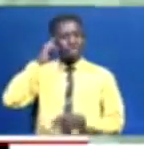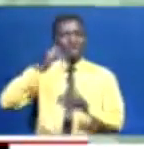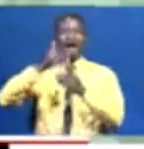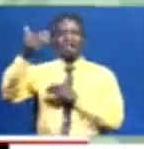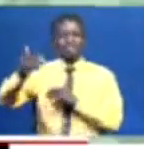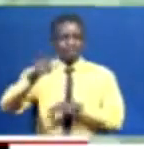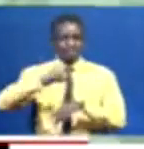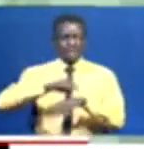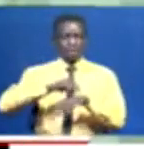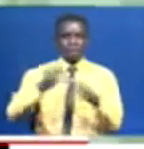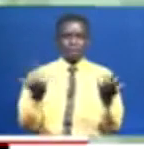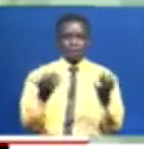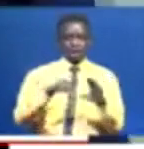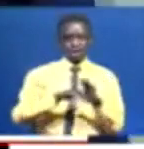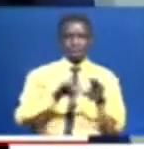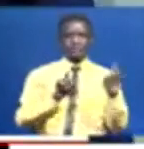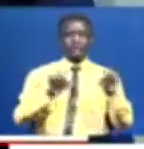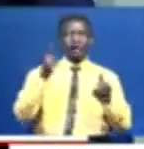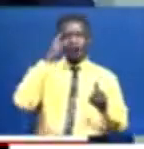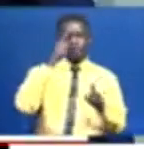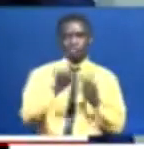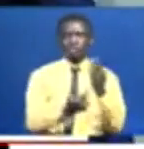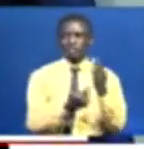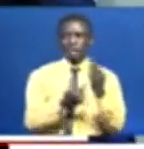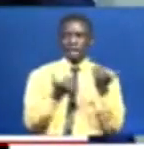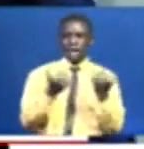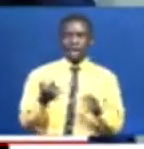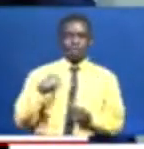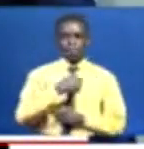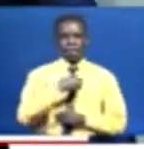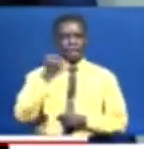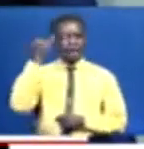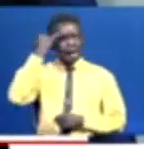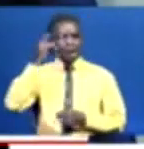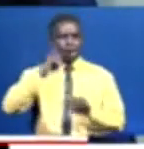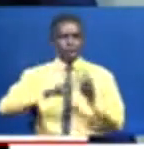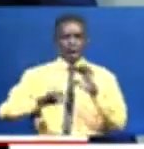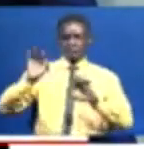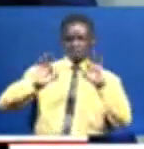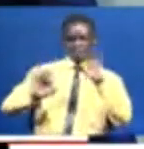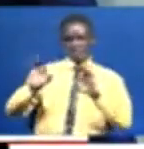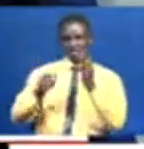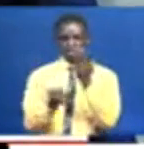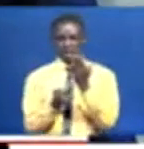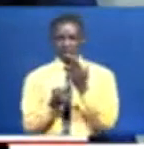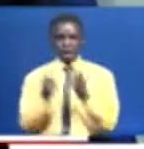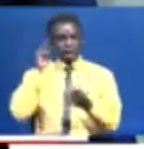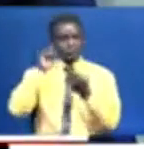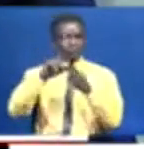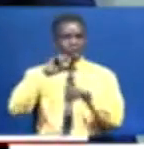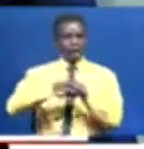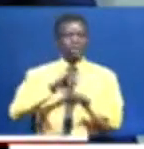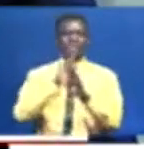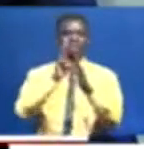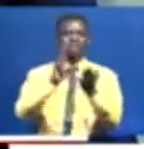So the focus is all on adopting these fancy technologies to deliver business outcomes, and cybersecurity is often brought up during